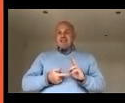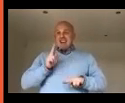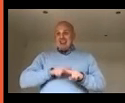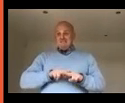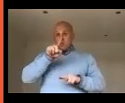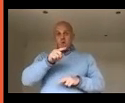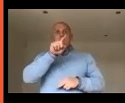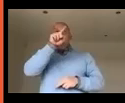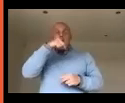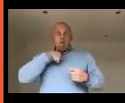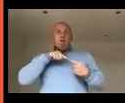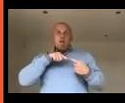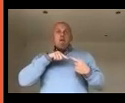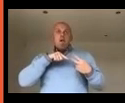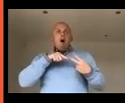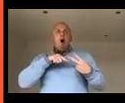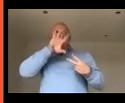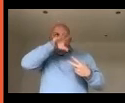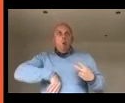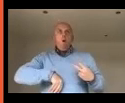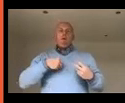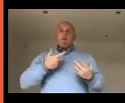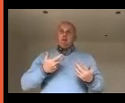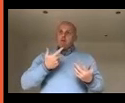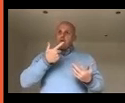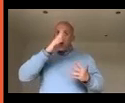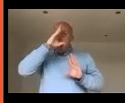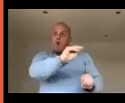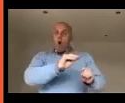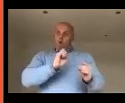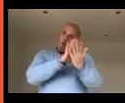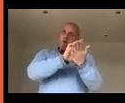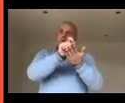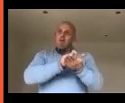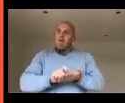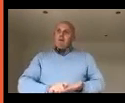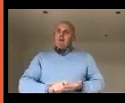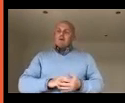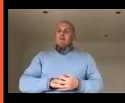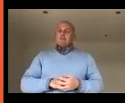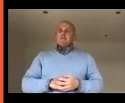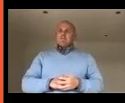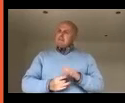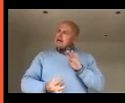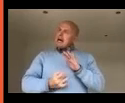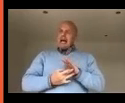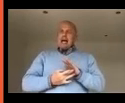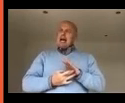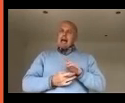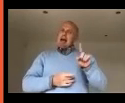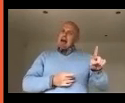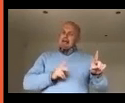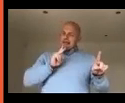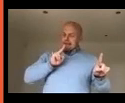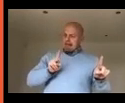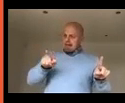communities or if it's a mixture of those. But it is a key thing that the fund is here and is available